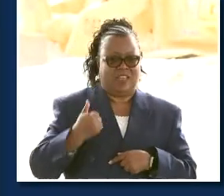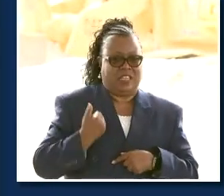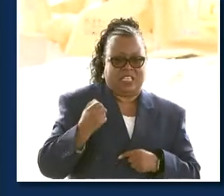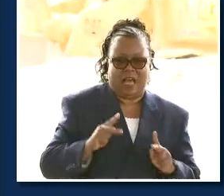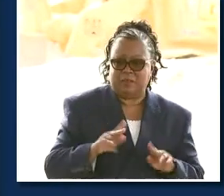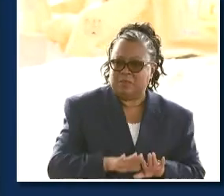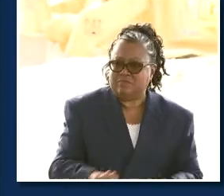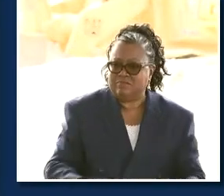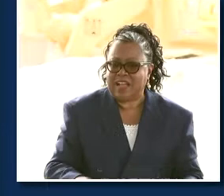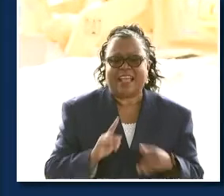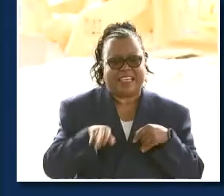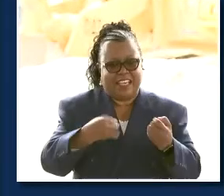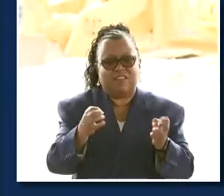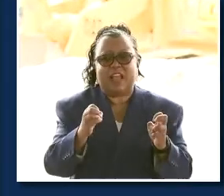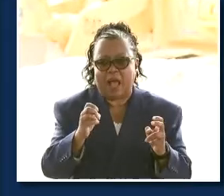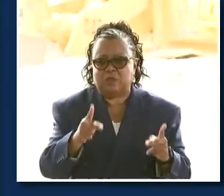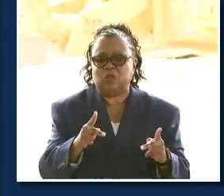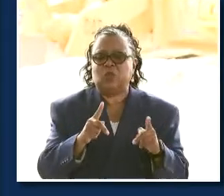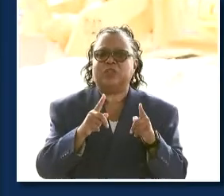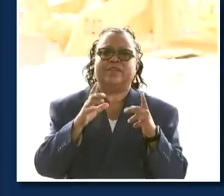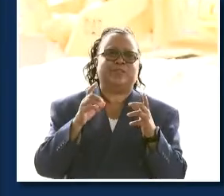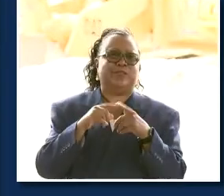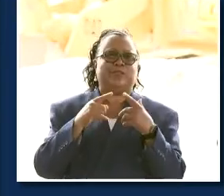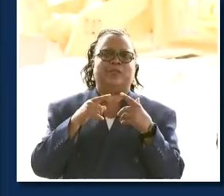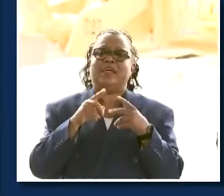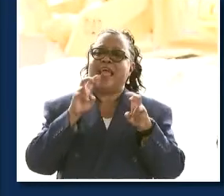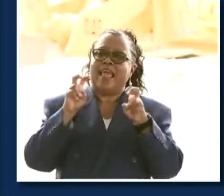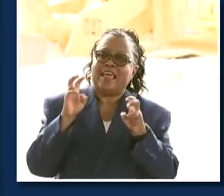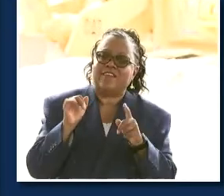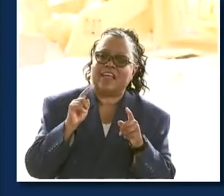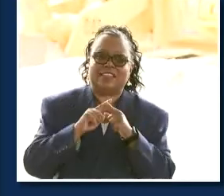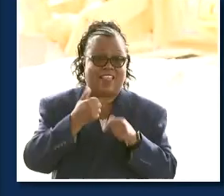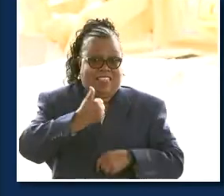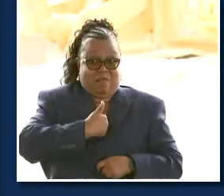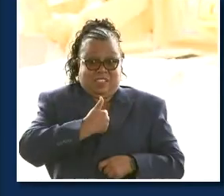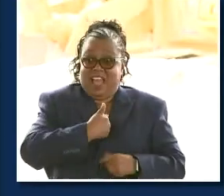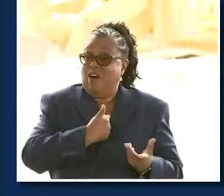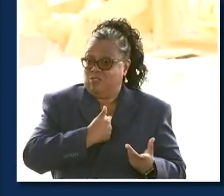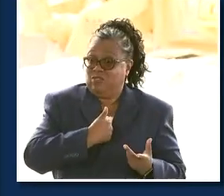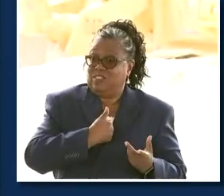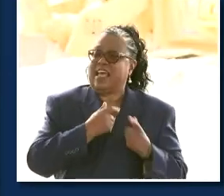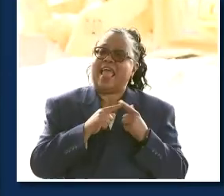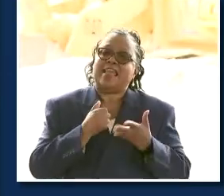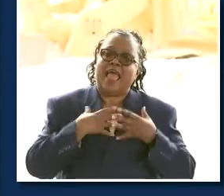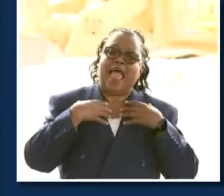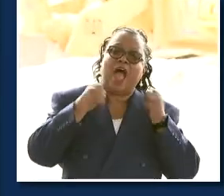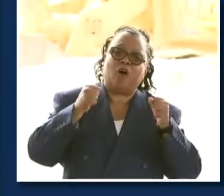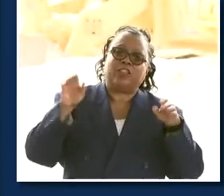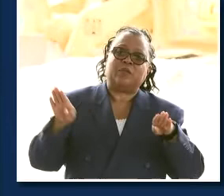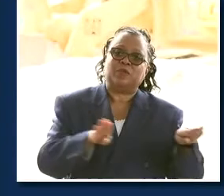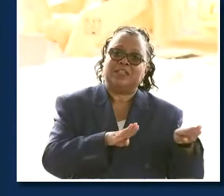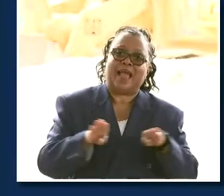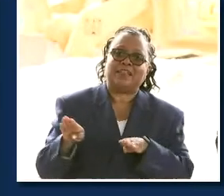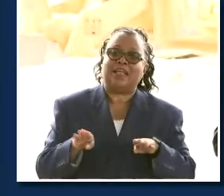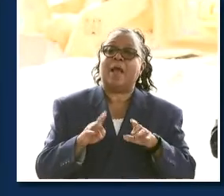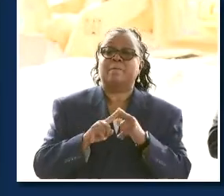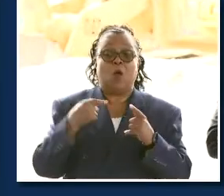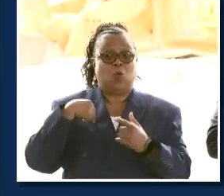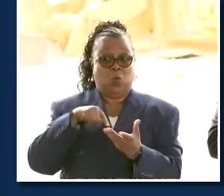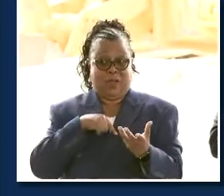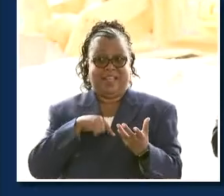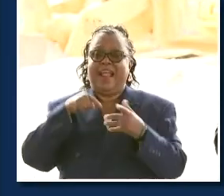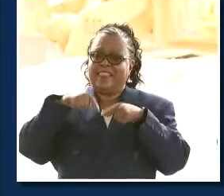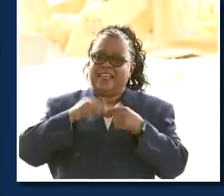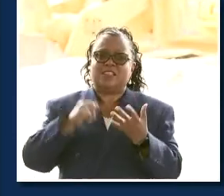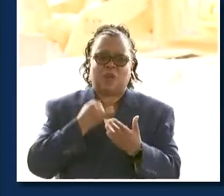people, give them an opportunity to invest in themselves, in healthy, productive activities, but